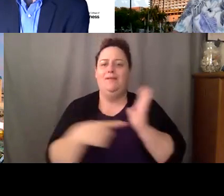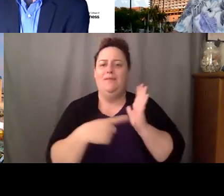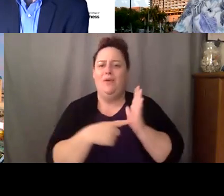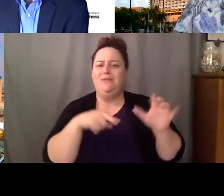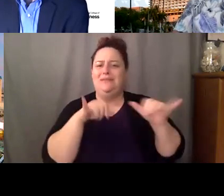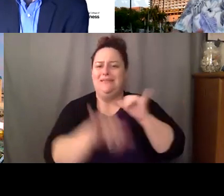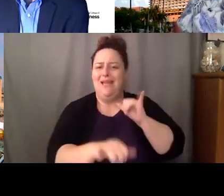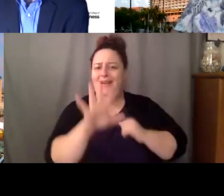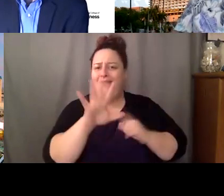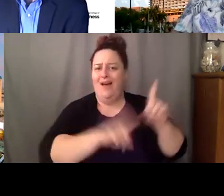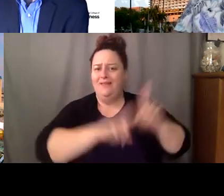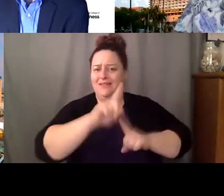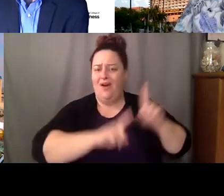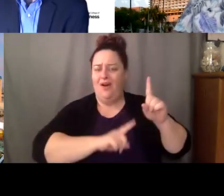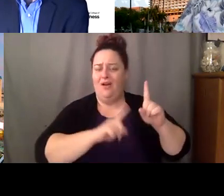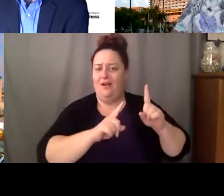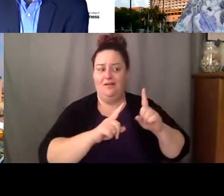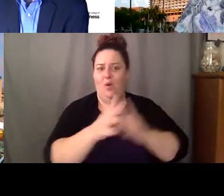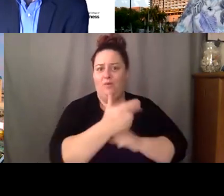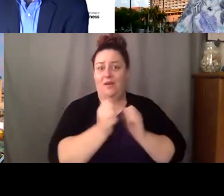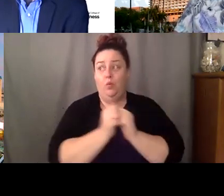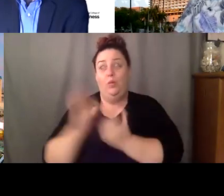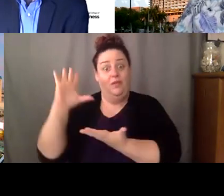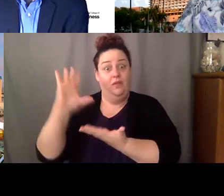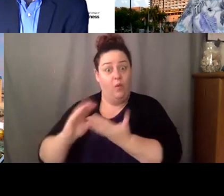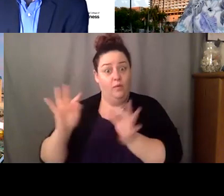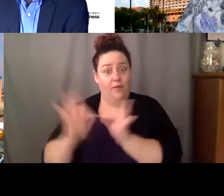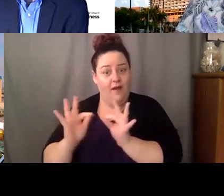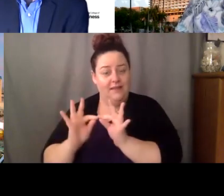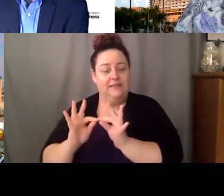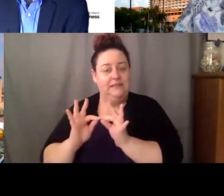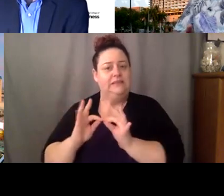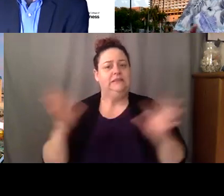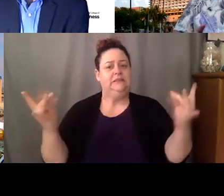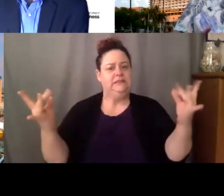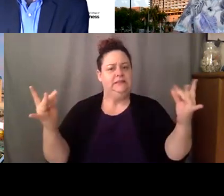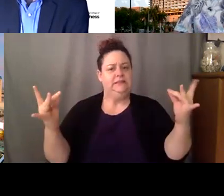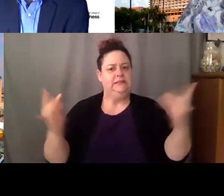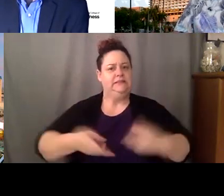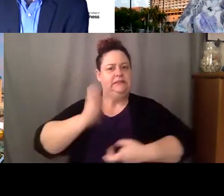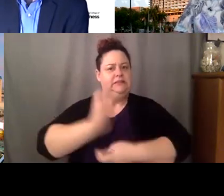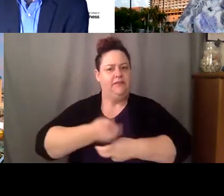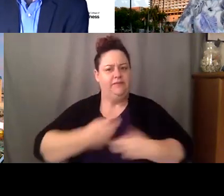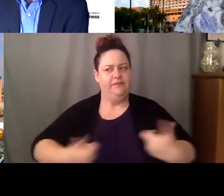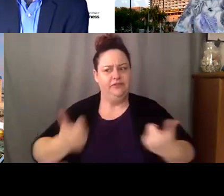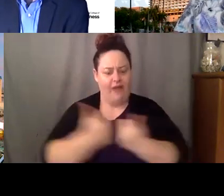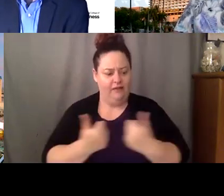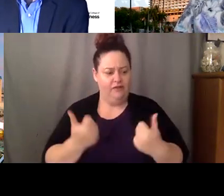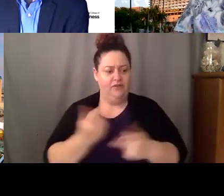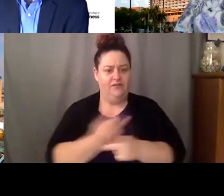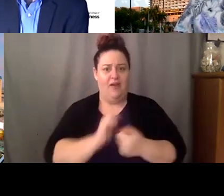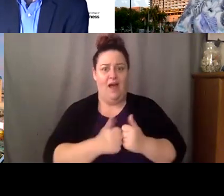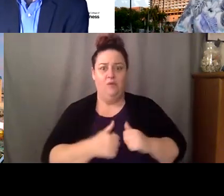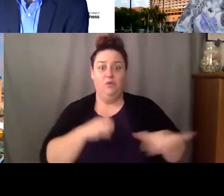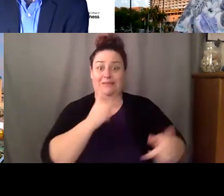5-star hotel, even with reduced room rates. So it became very difficult to keep our staff,